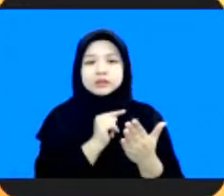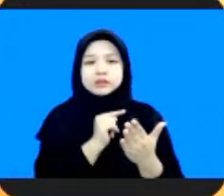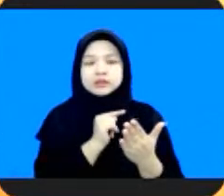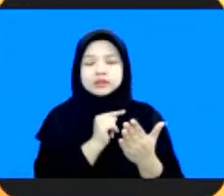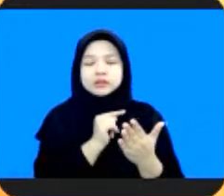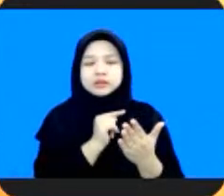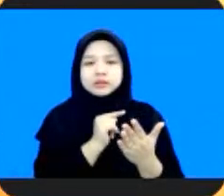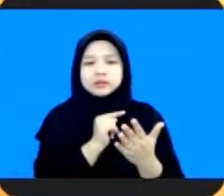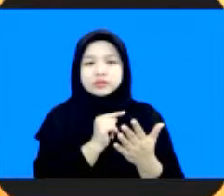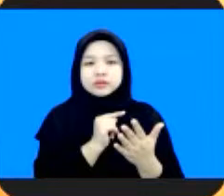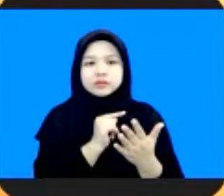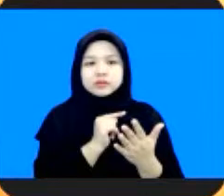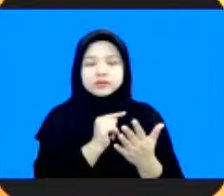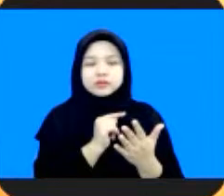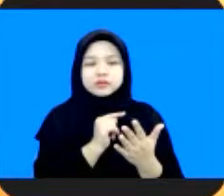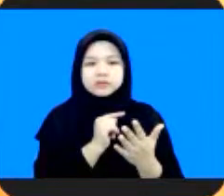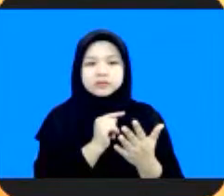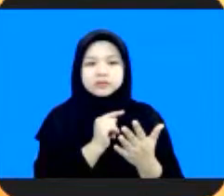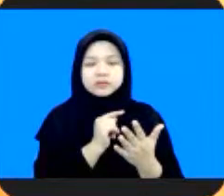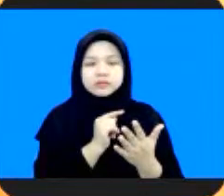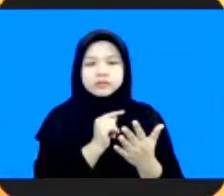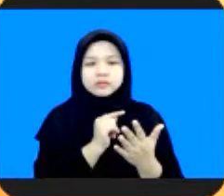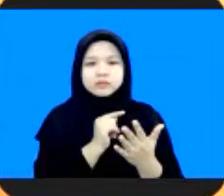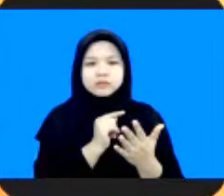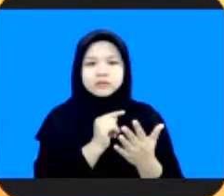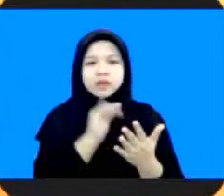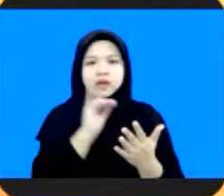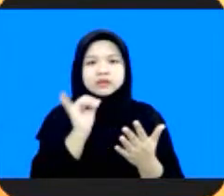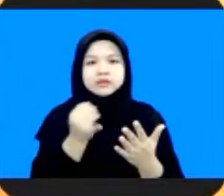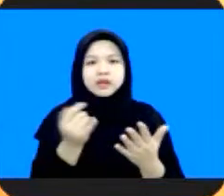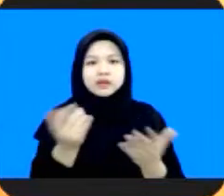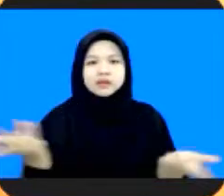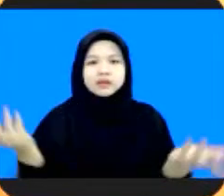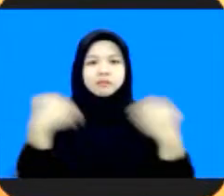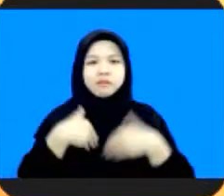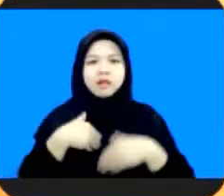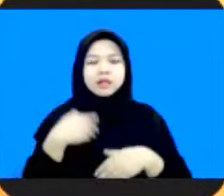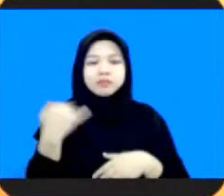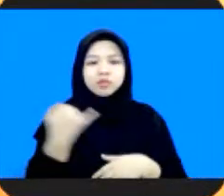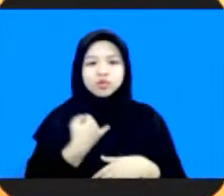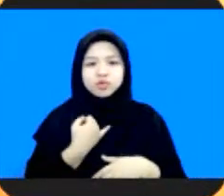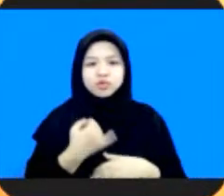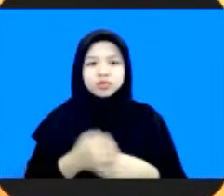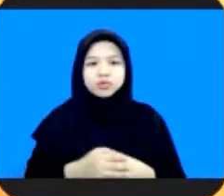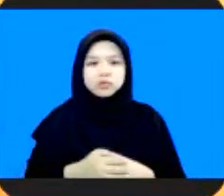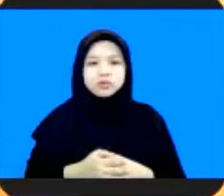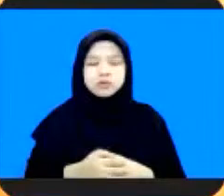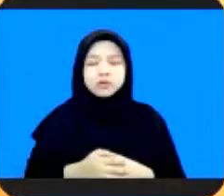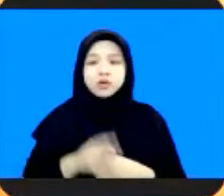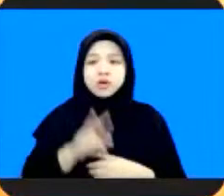it will misfire. Just 2 years ago, again, in Korea,